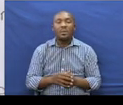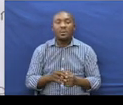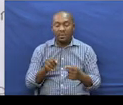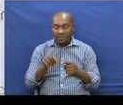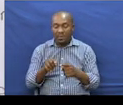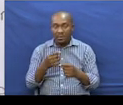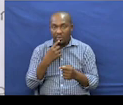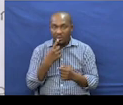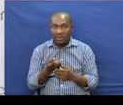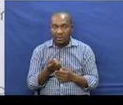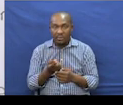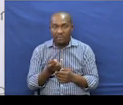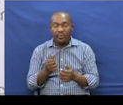called